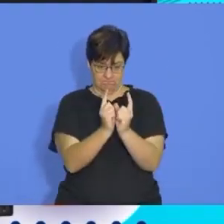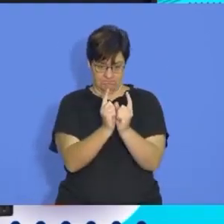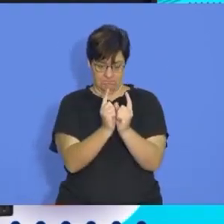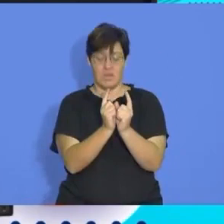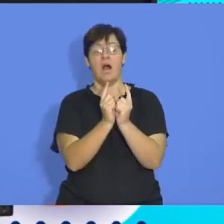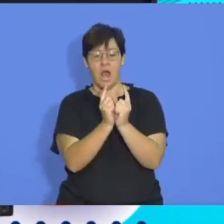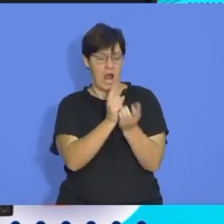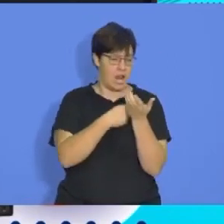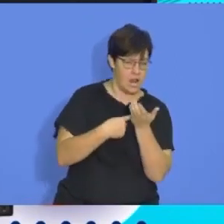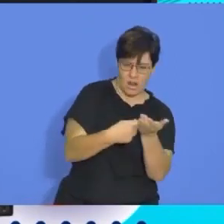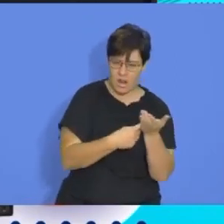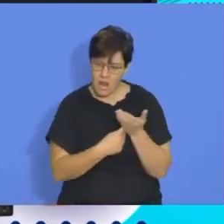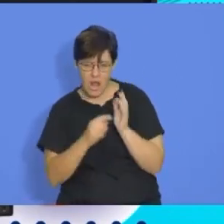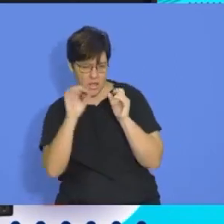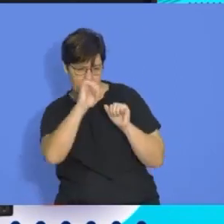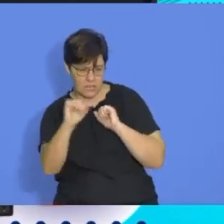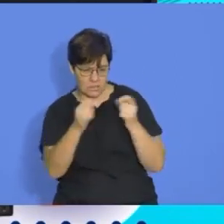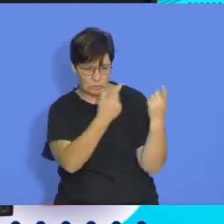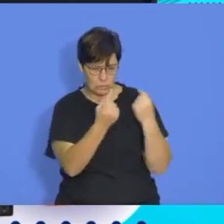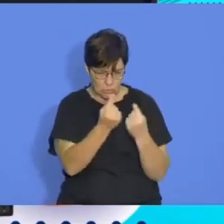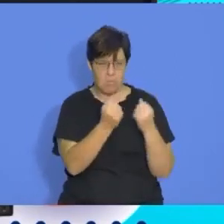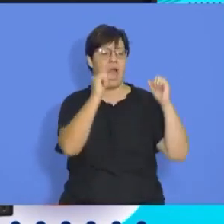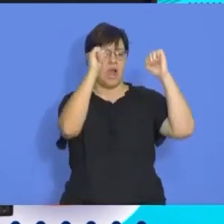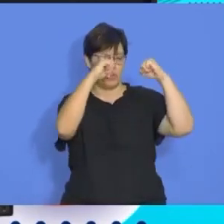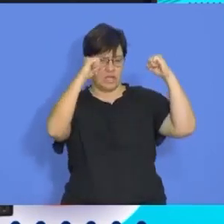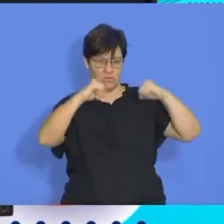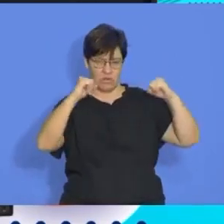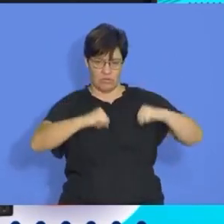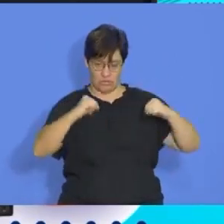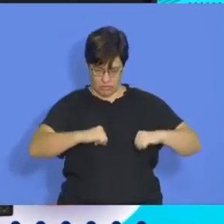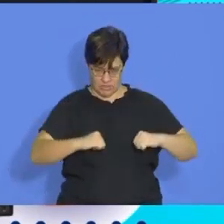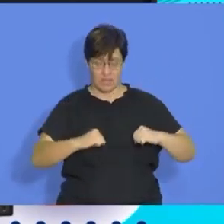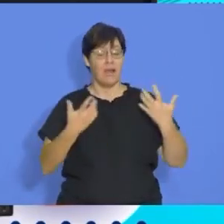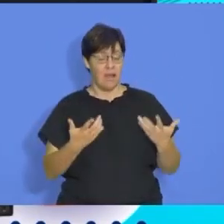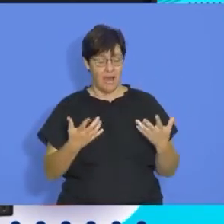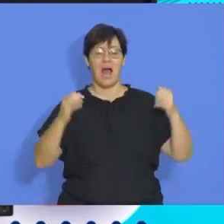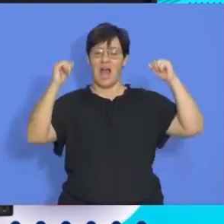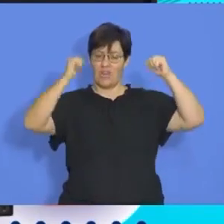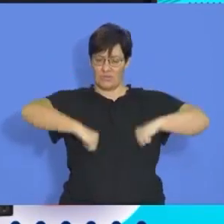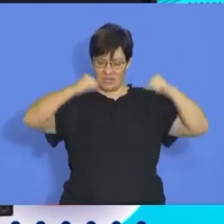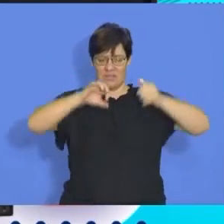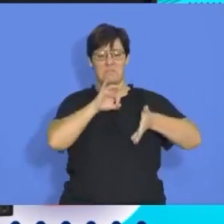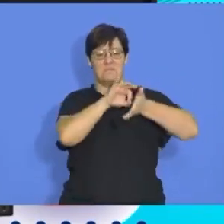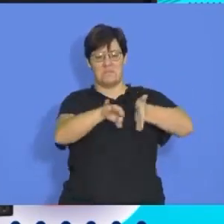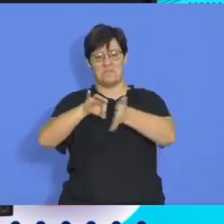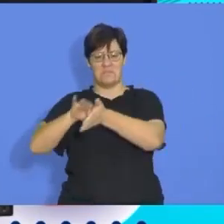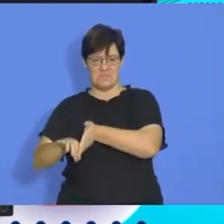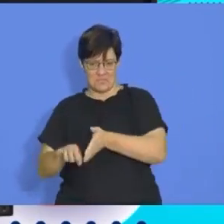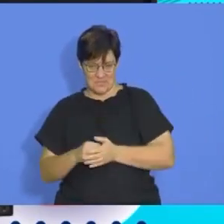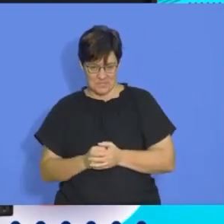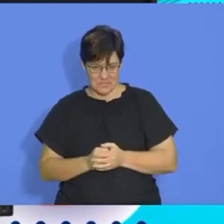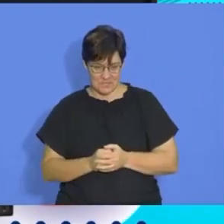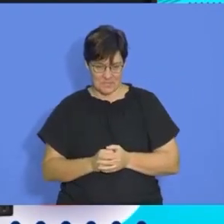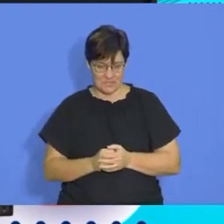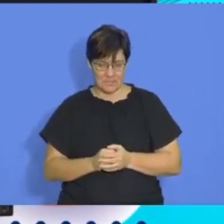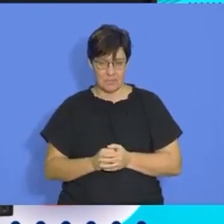together, discussing certain terms and reaching some kind of settlement, reaching some kind of agreement.